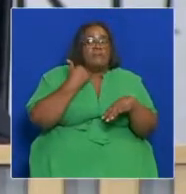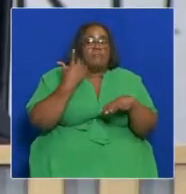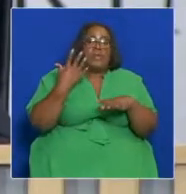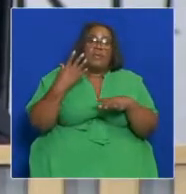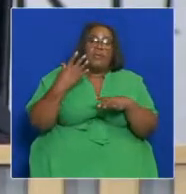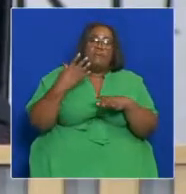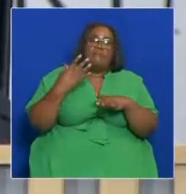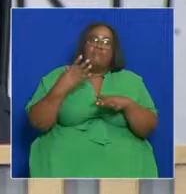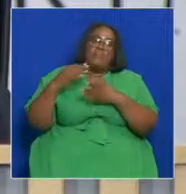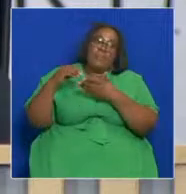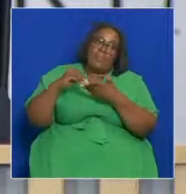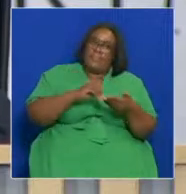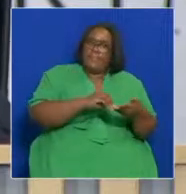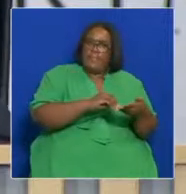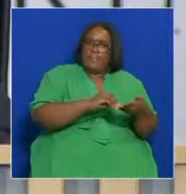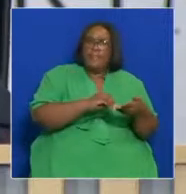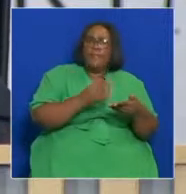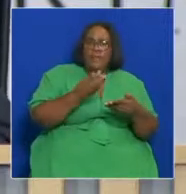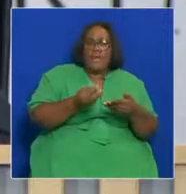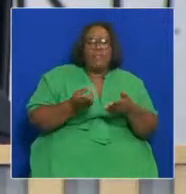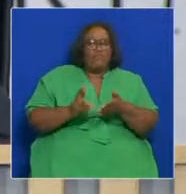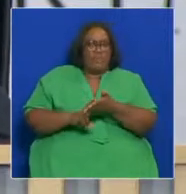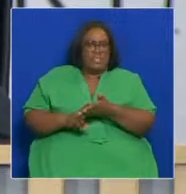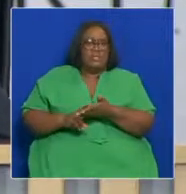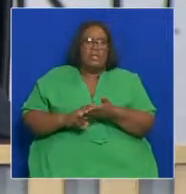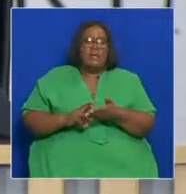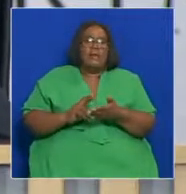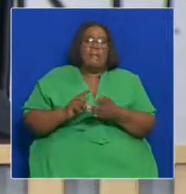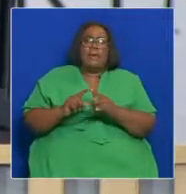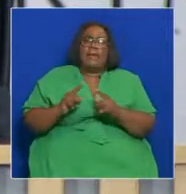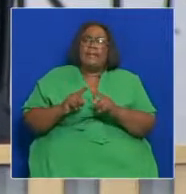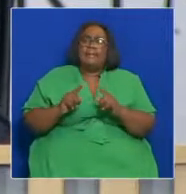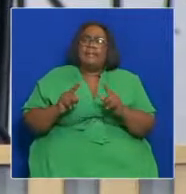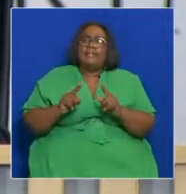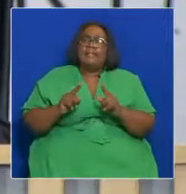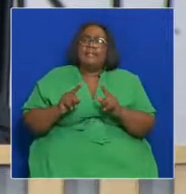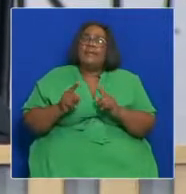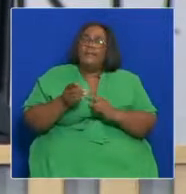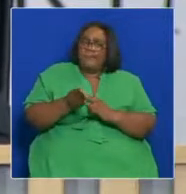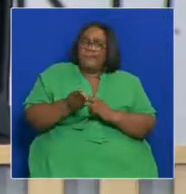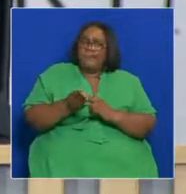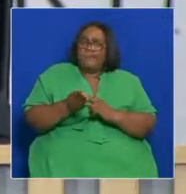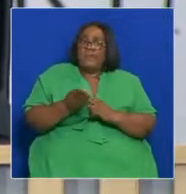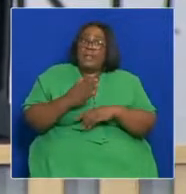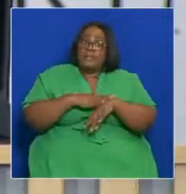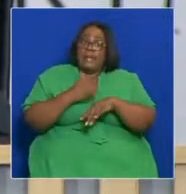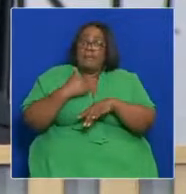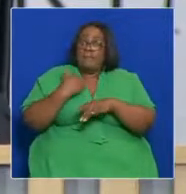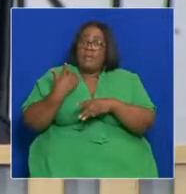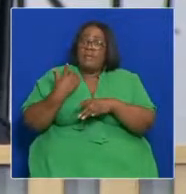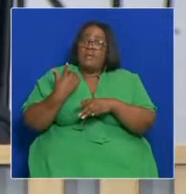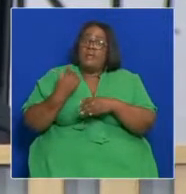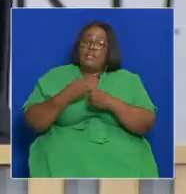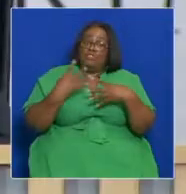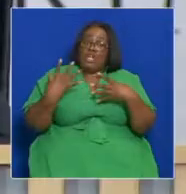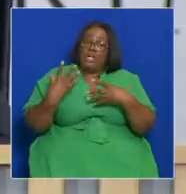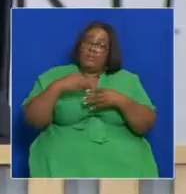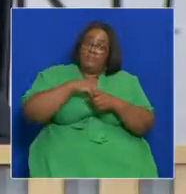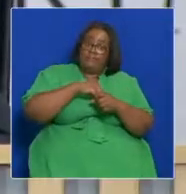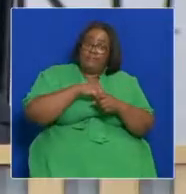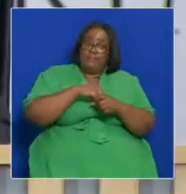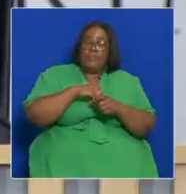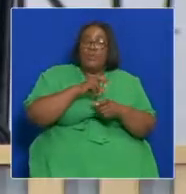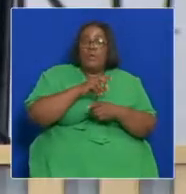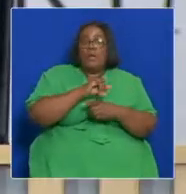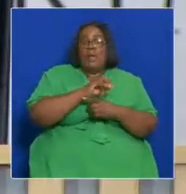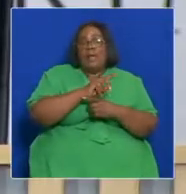fully developed, and then I insisted that the register becomes fully developed and be able to cater for all